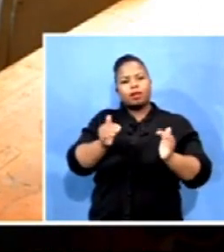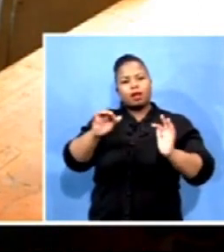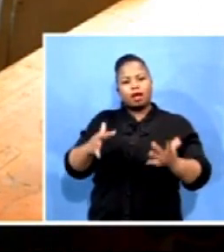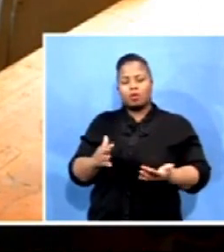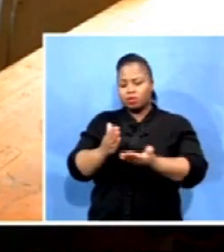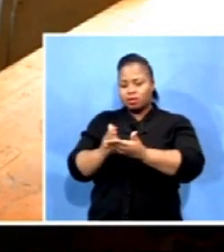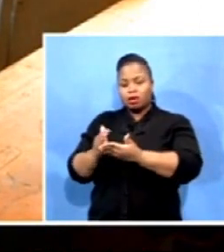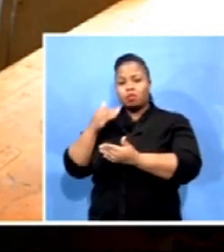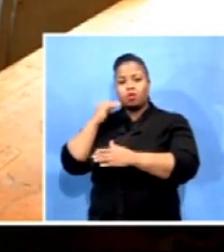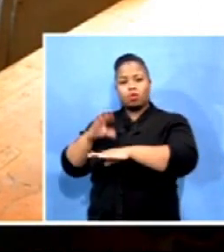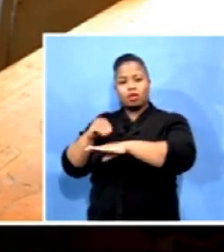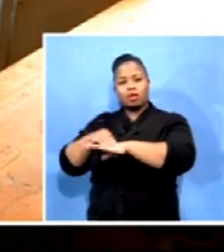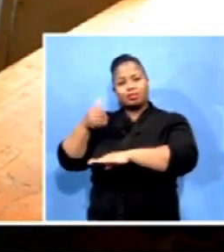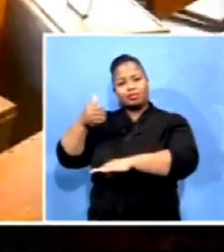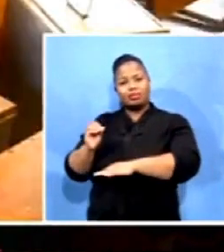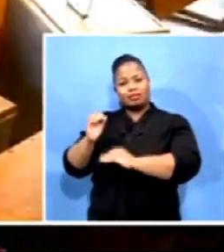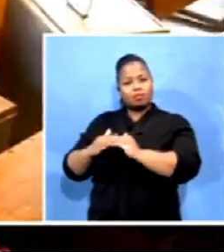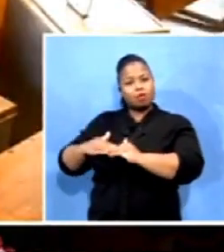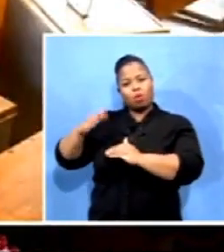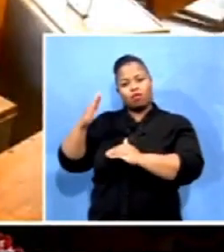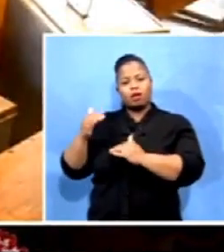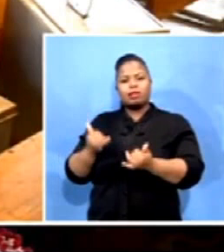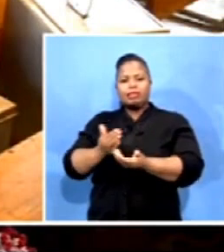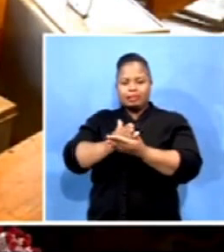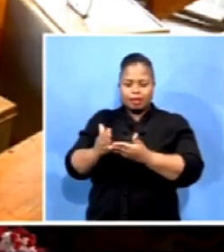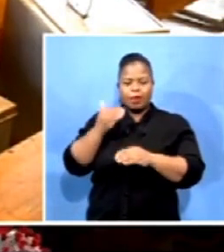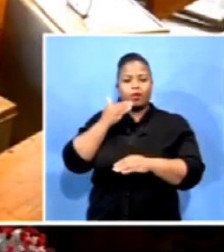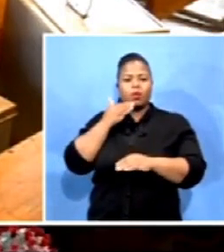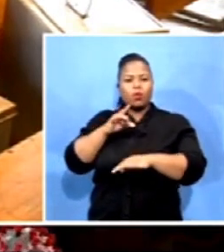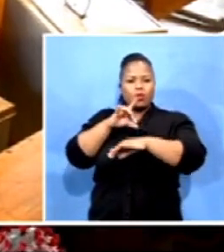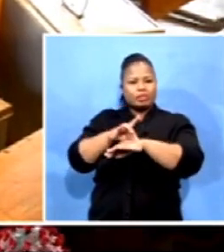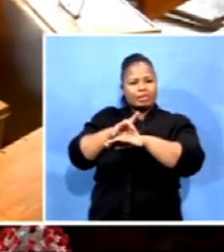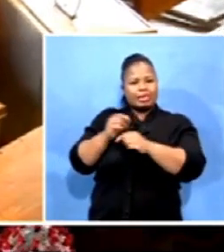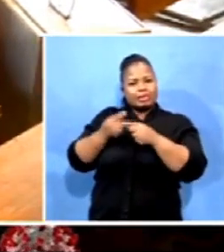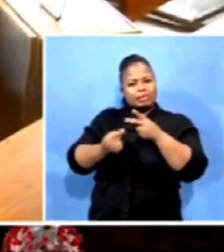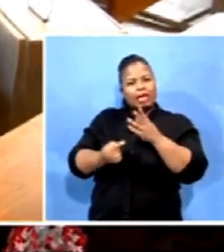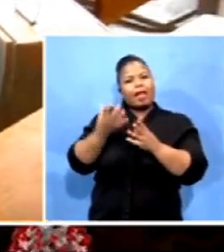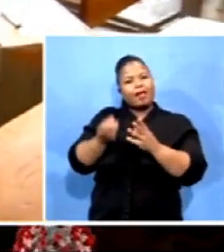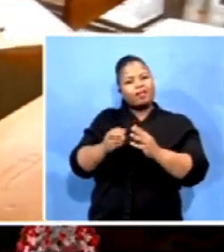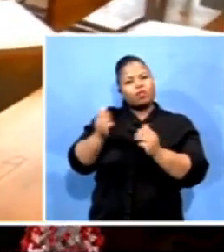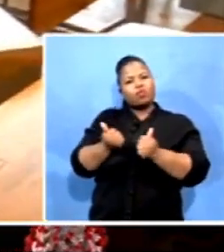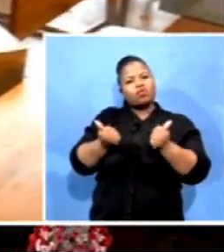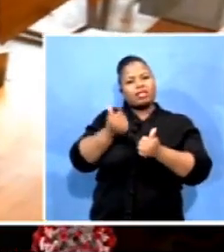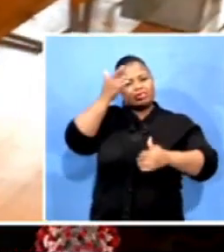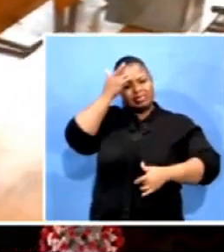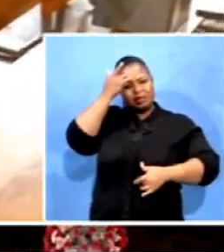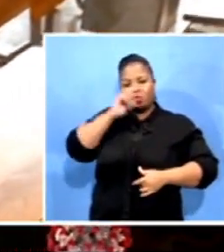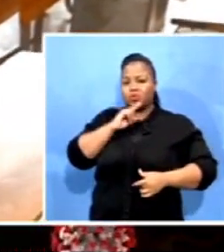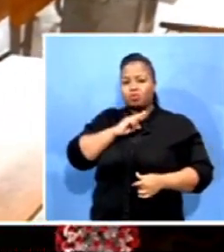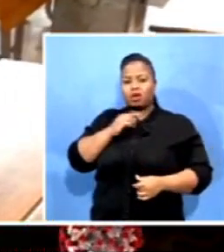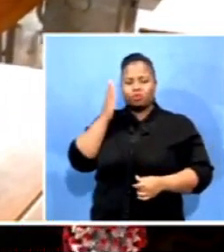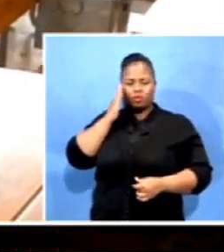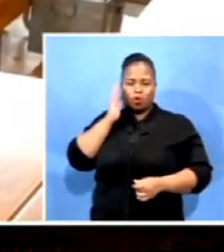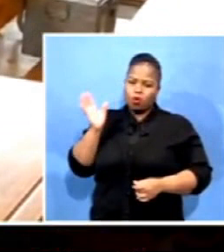underlying illnesses, so that we also don't compromise the issue of confidentiality, because each and every teacher will have to respect